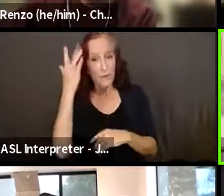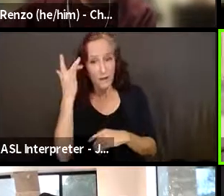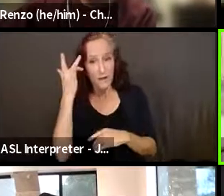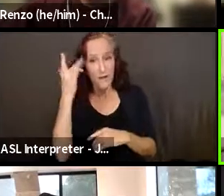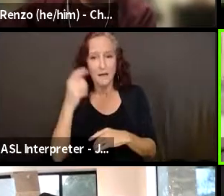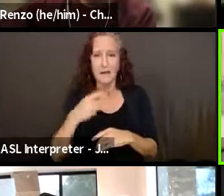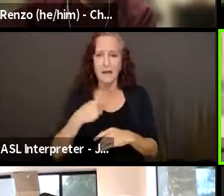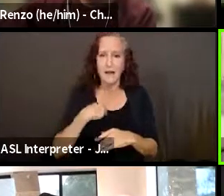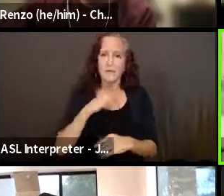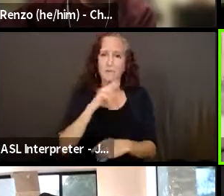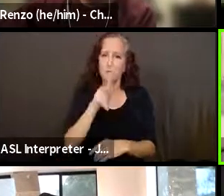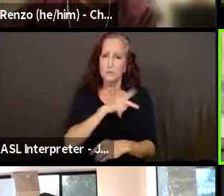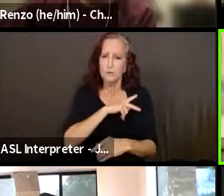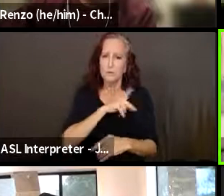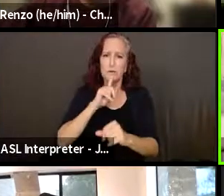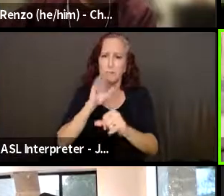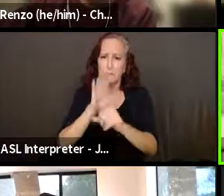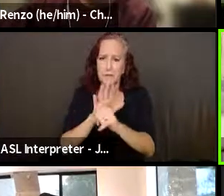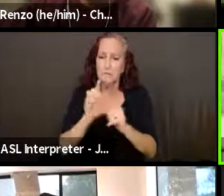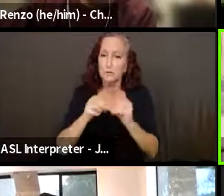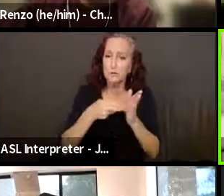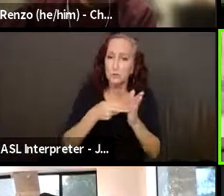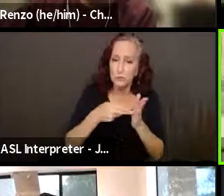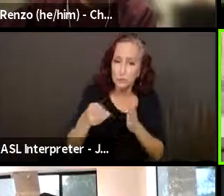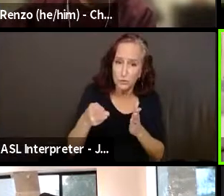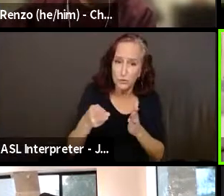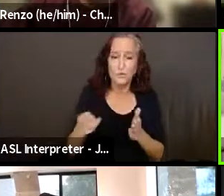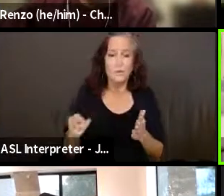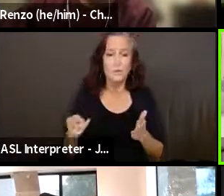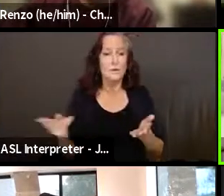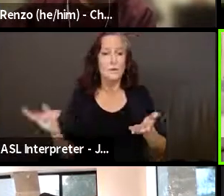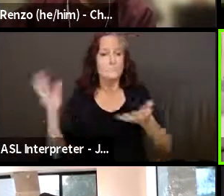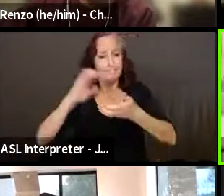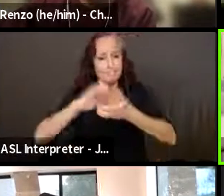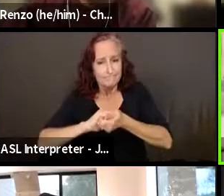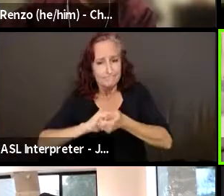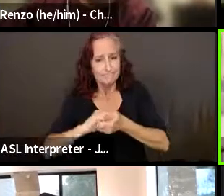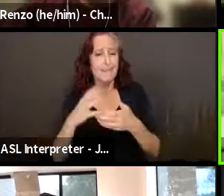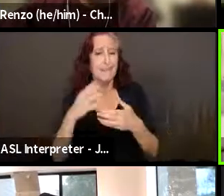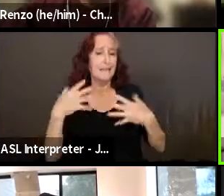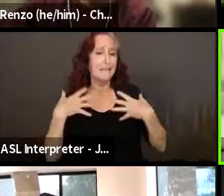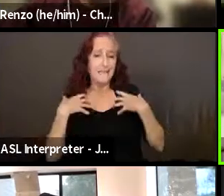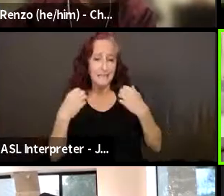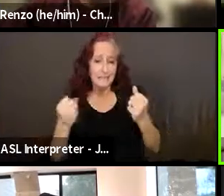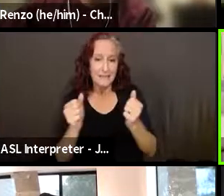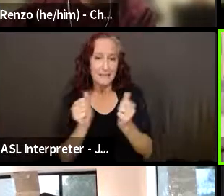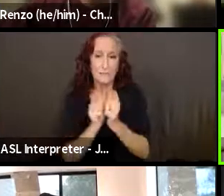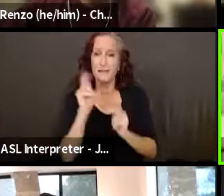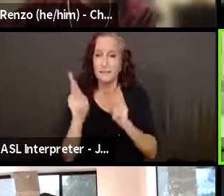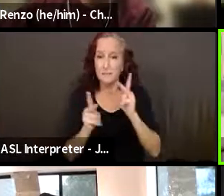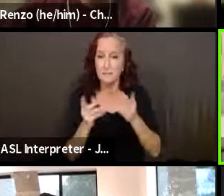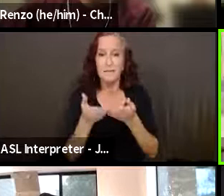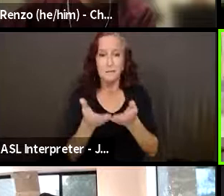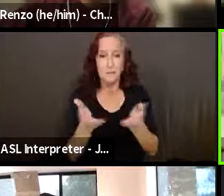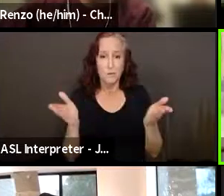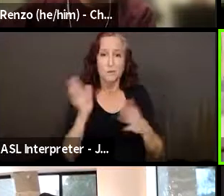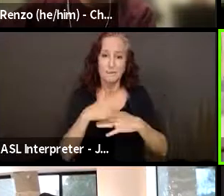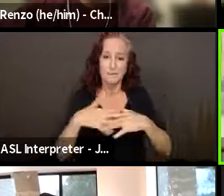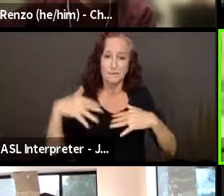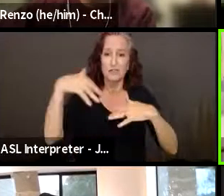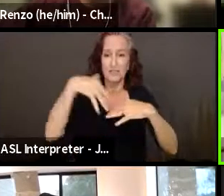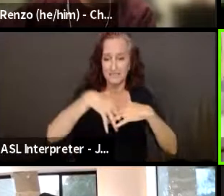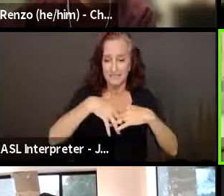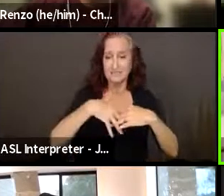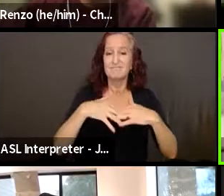and reconciliation and healing with the Indigenous peoples of this land we now know to be Canada.